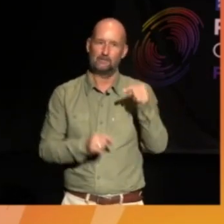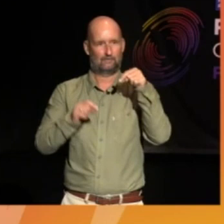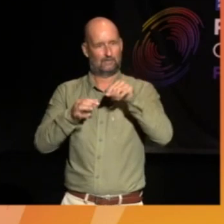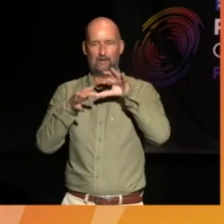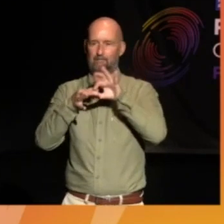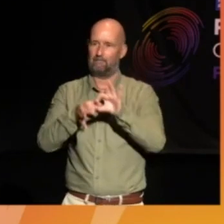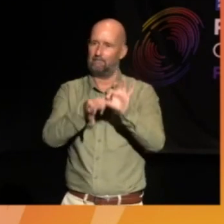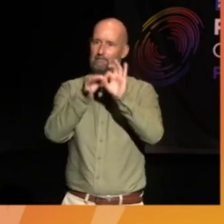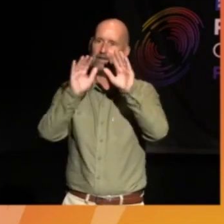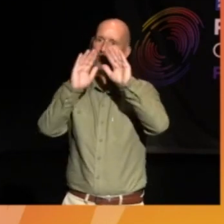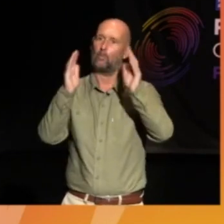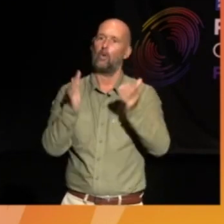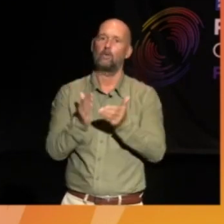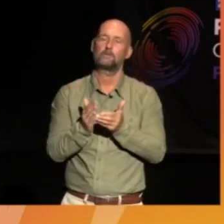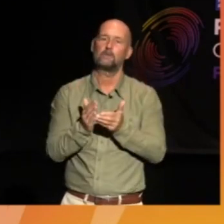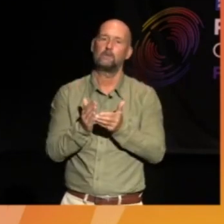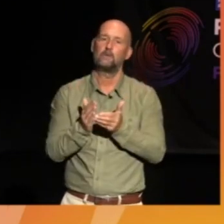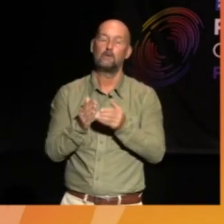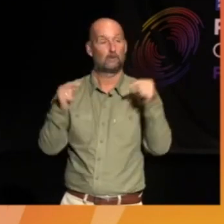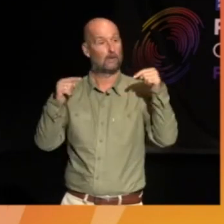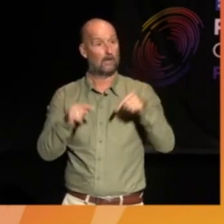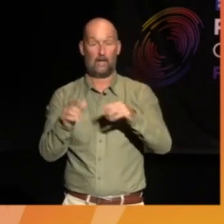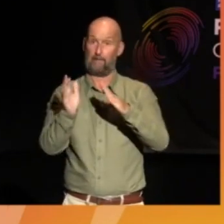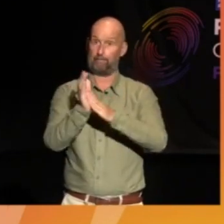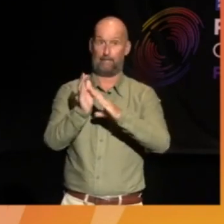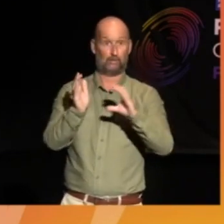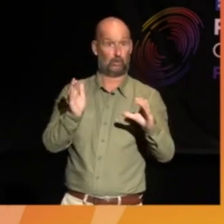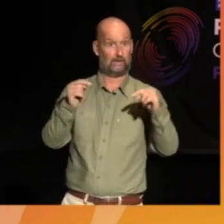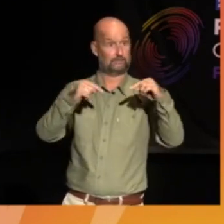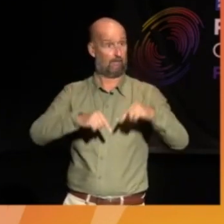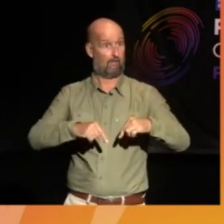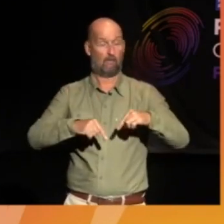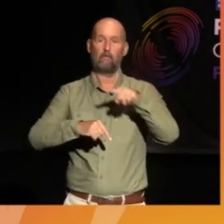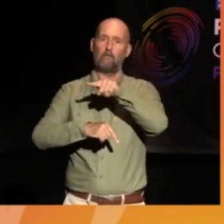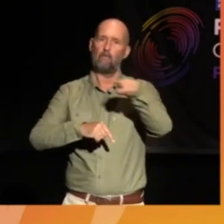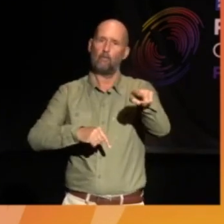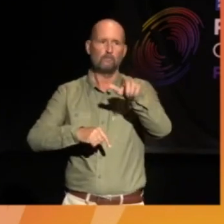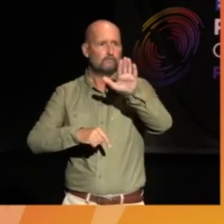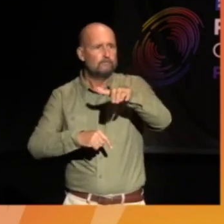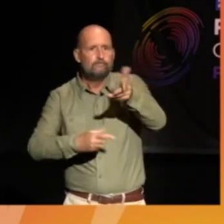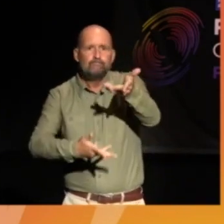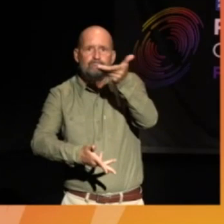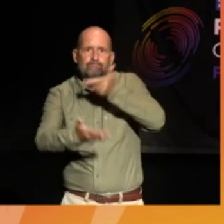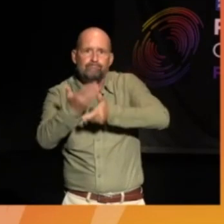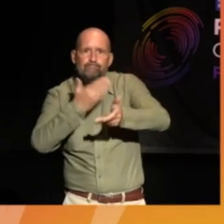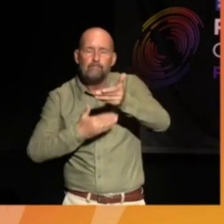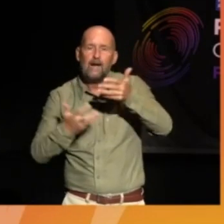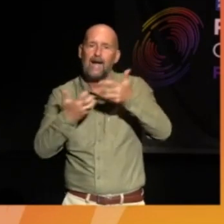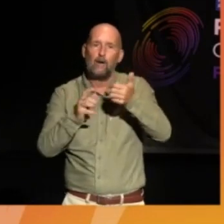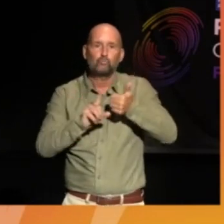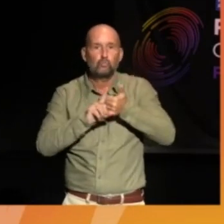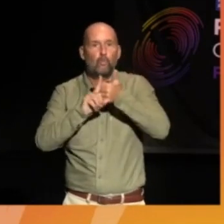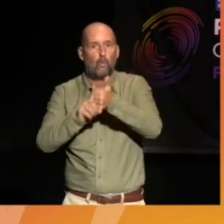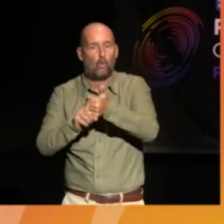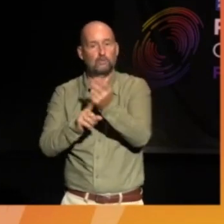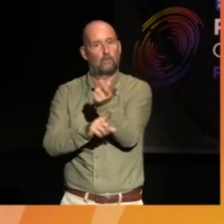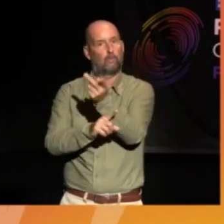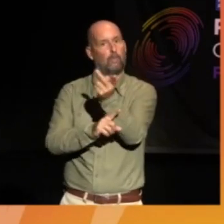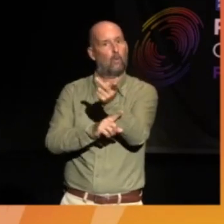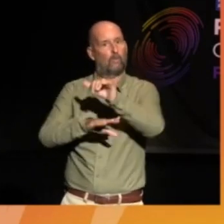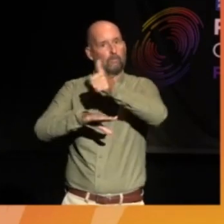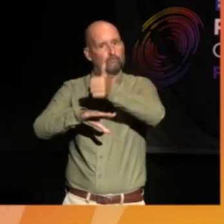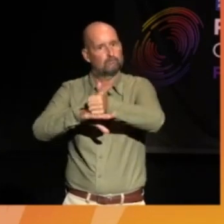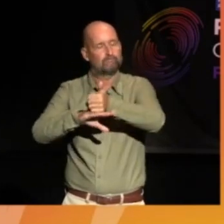What can we here in Manchester best do to support the campaign that you and Kinsu are involved